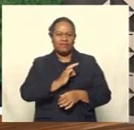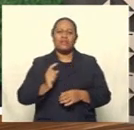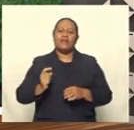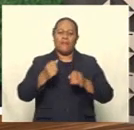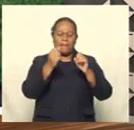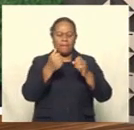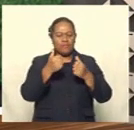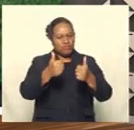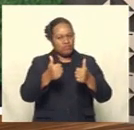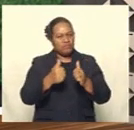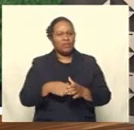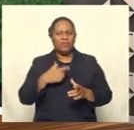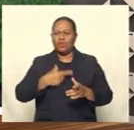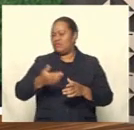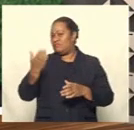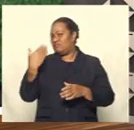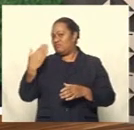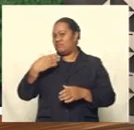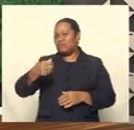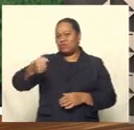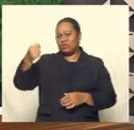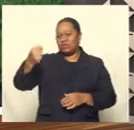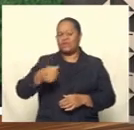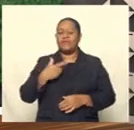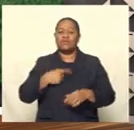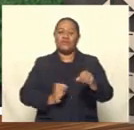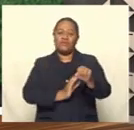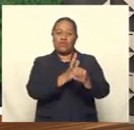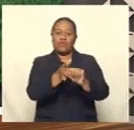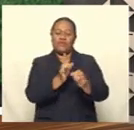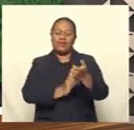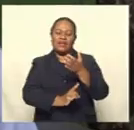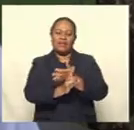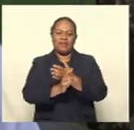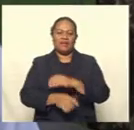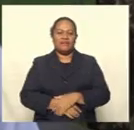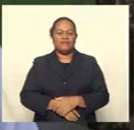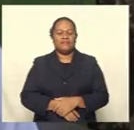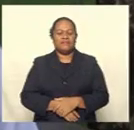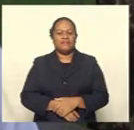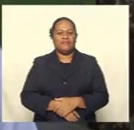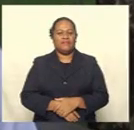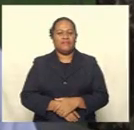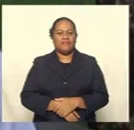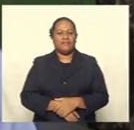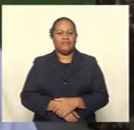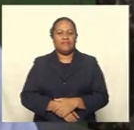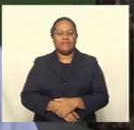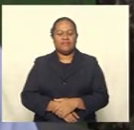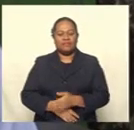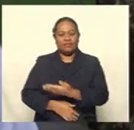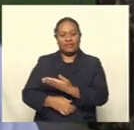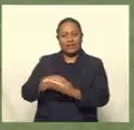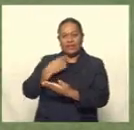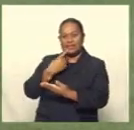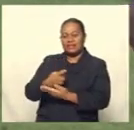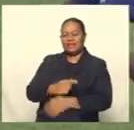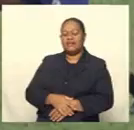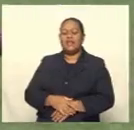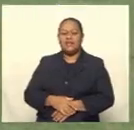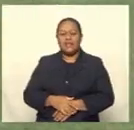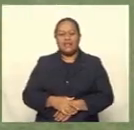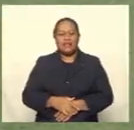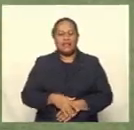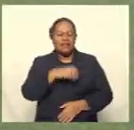before it was put on hold due to the second wave of COVID-19 in the country. Head of referees and former national rep